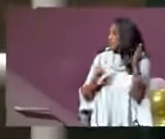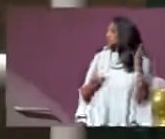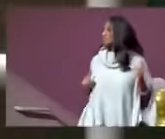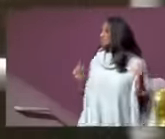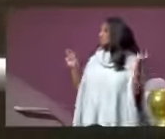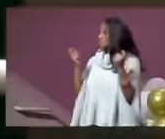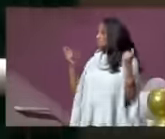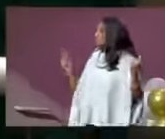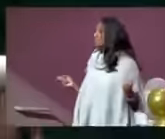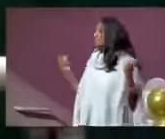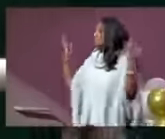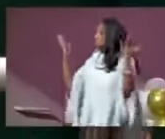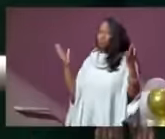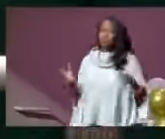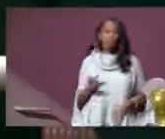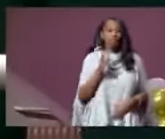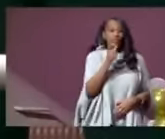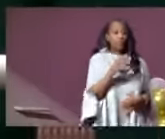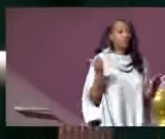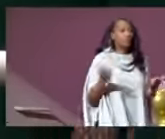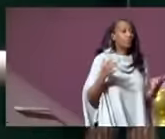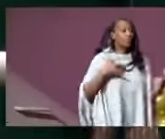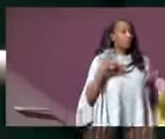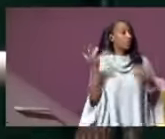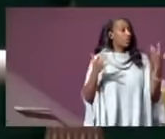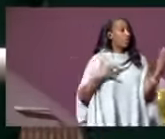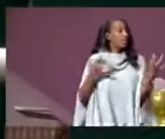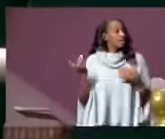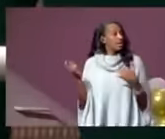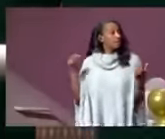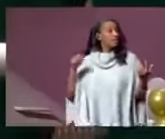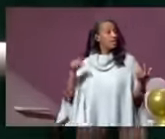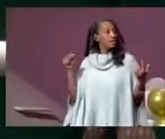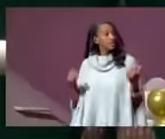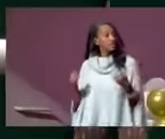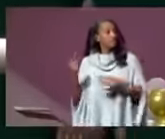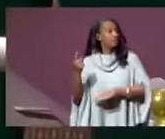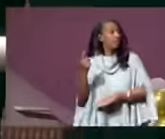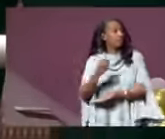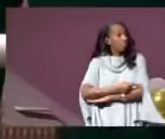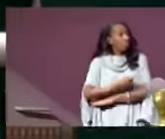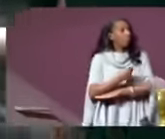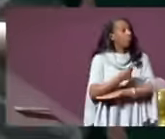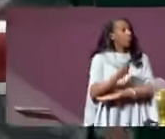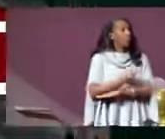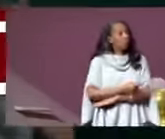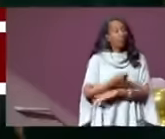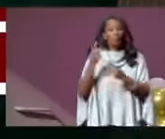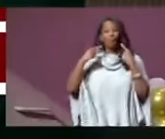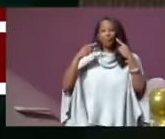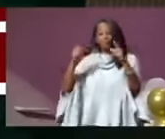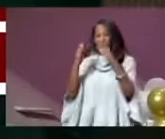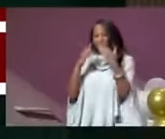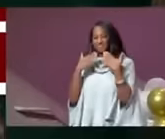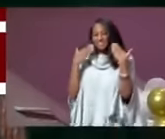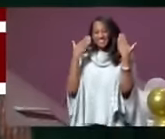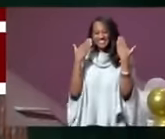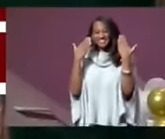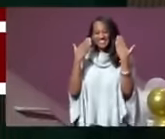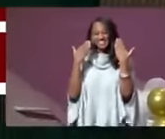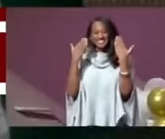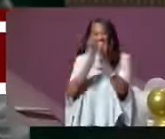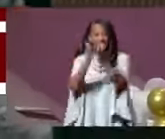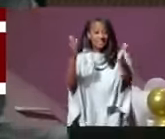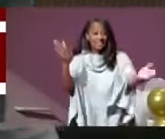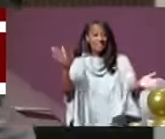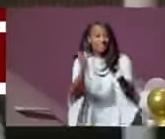Hallelujah. Is anybody excited to be back in the house of the Lord on today? If you're glad, put a smile on your face and clap